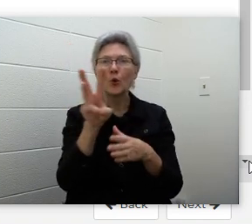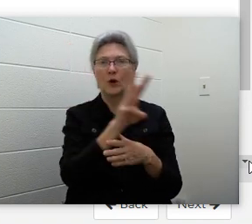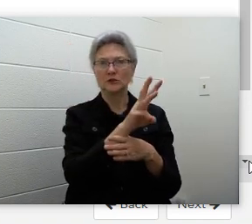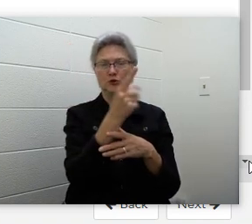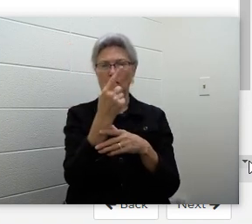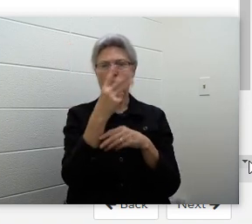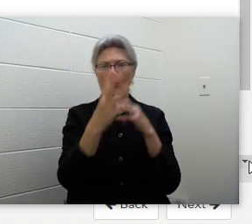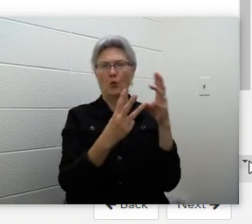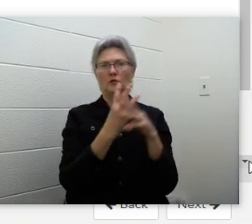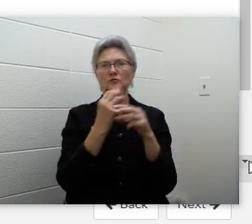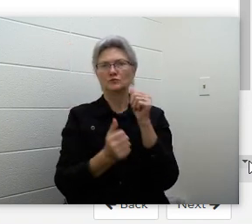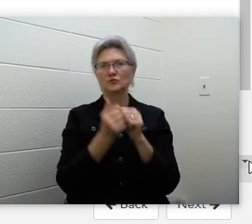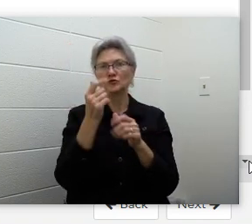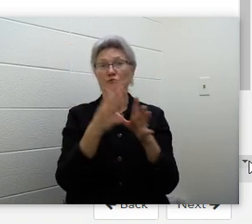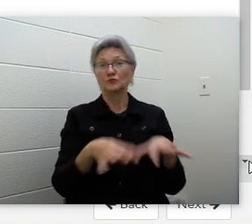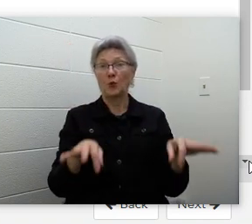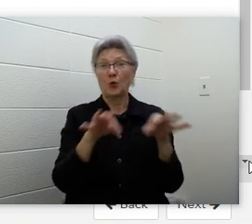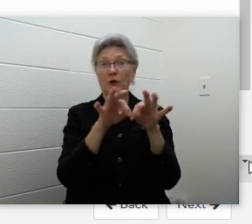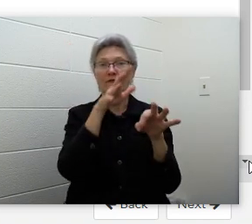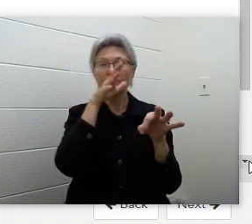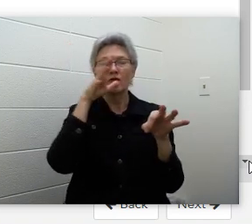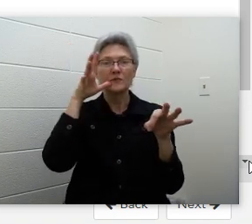important agricultural areas.